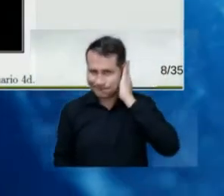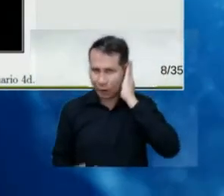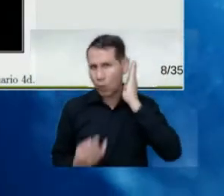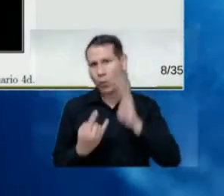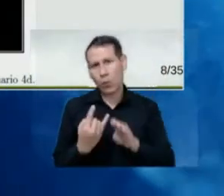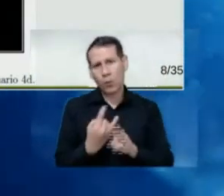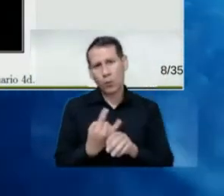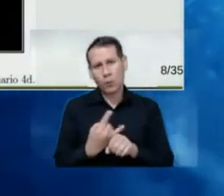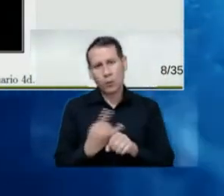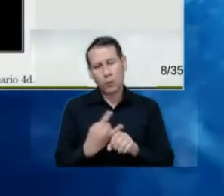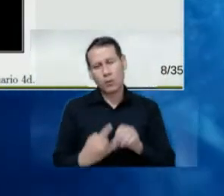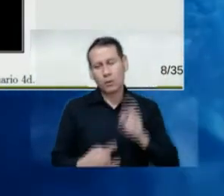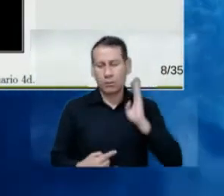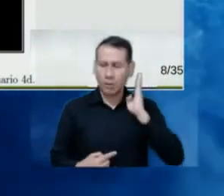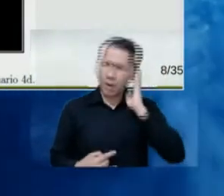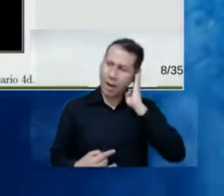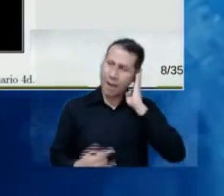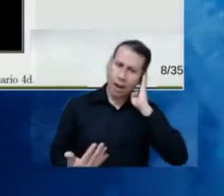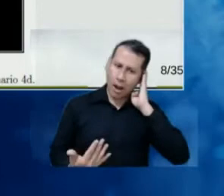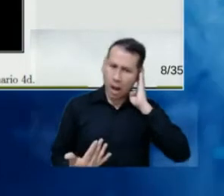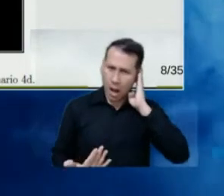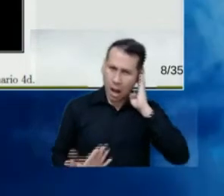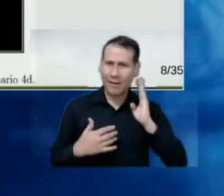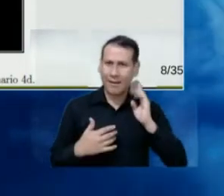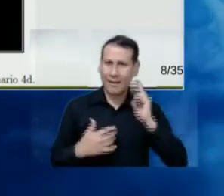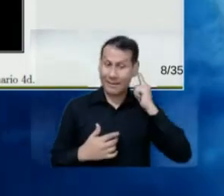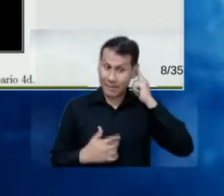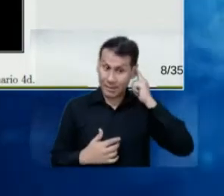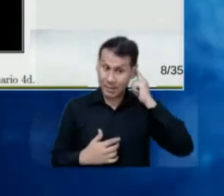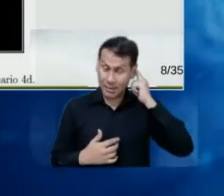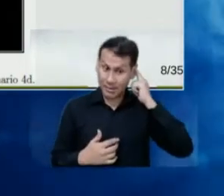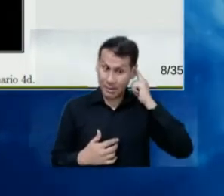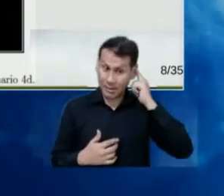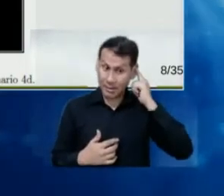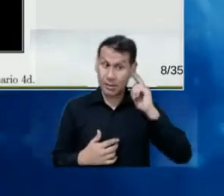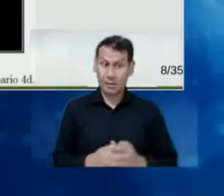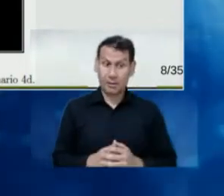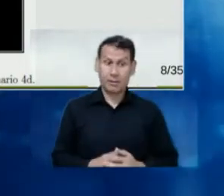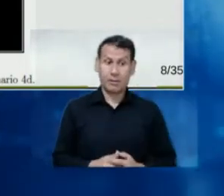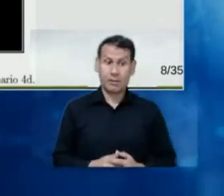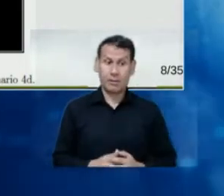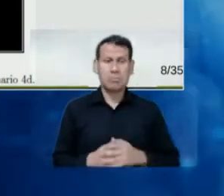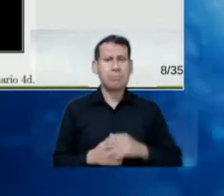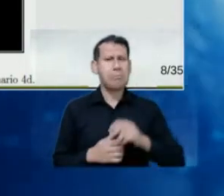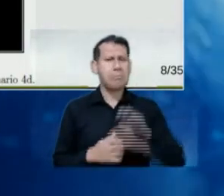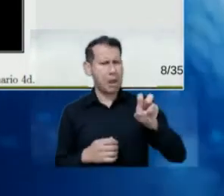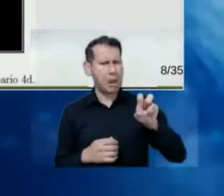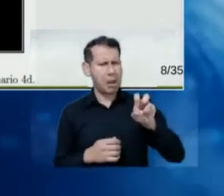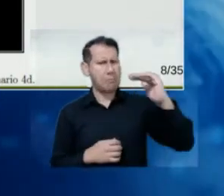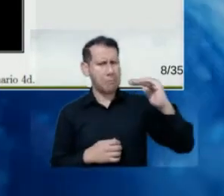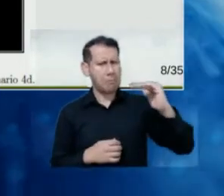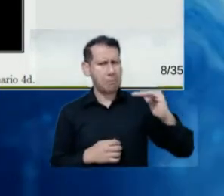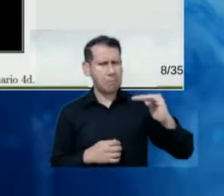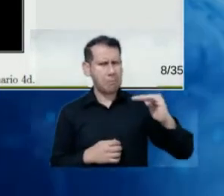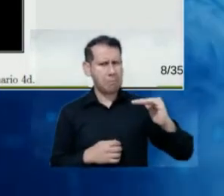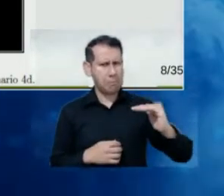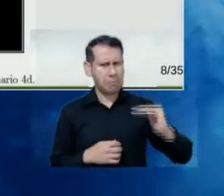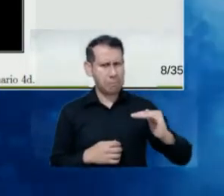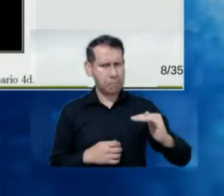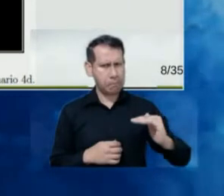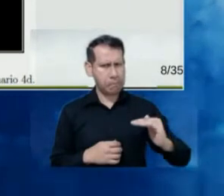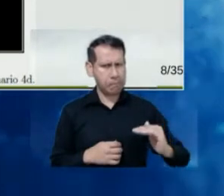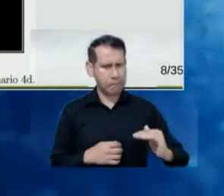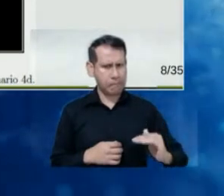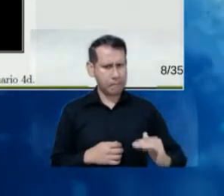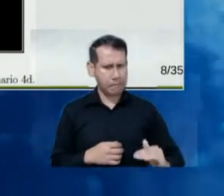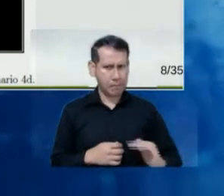is as expected, which is in closest level there to the mobile there, but the levels there of there we have are way below the ones